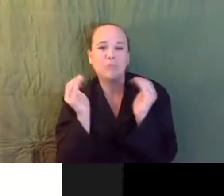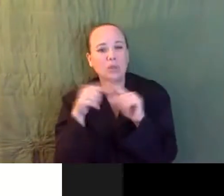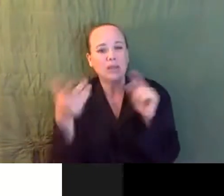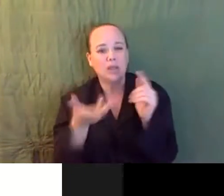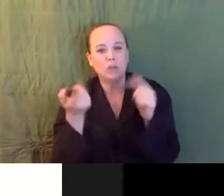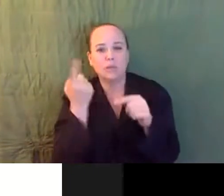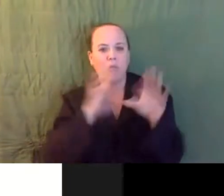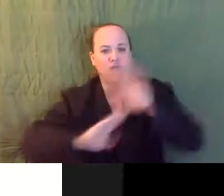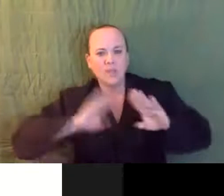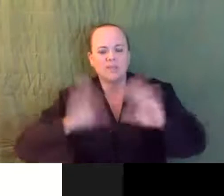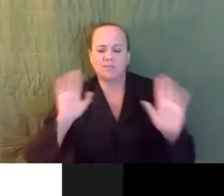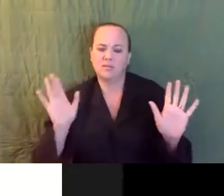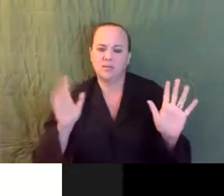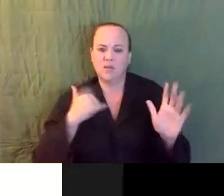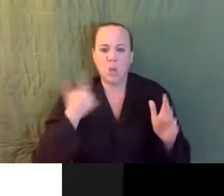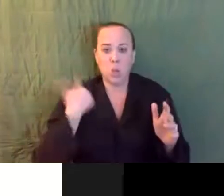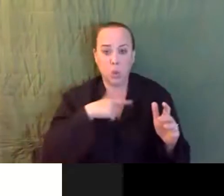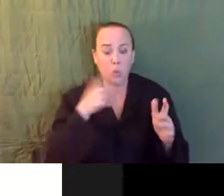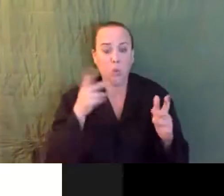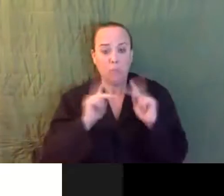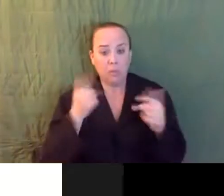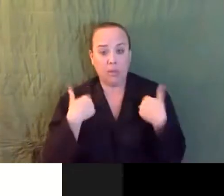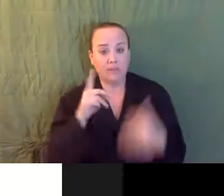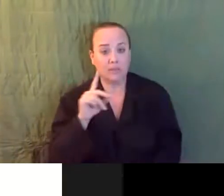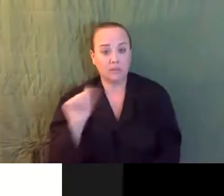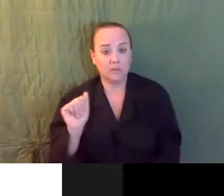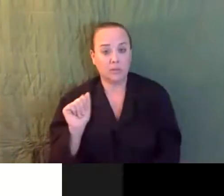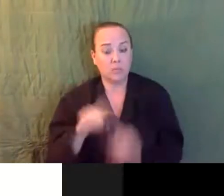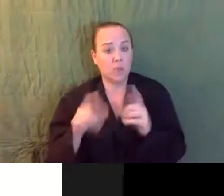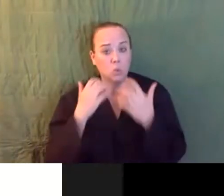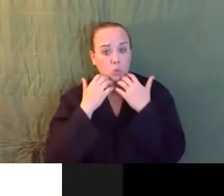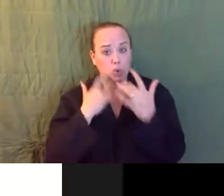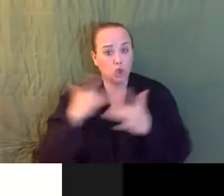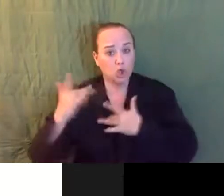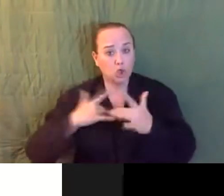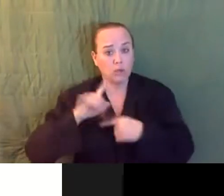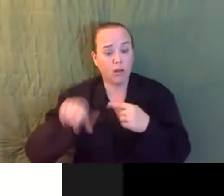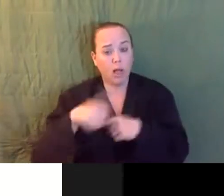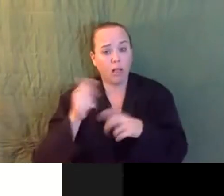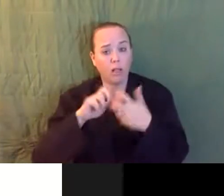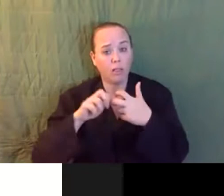got frustrated. They're like, we're people with disabilities, but we care about the other issues too, right?